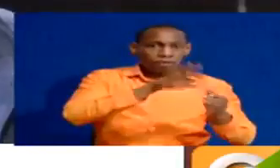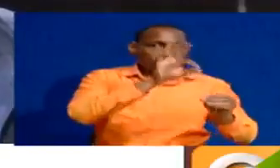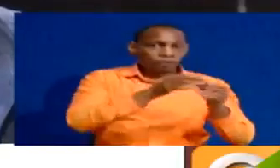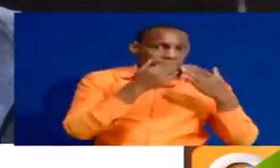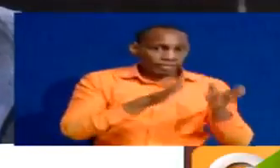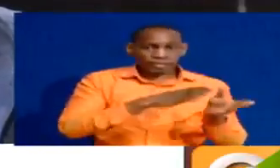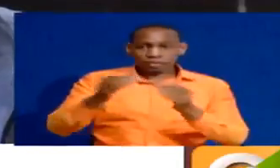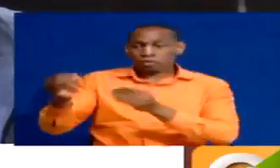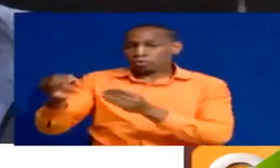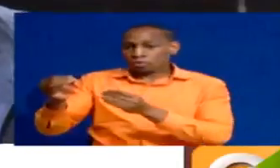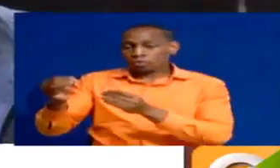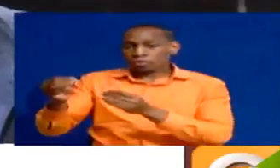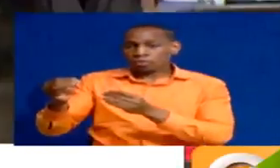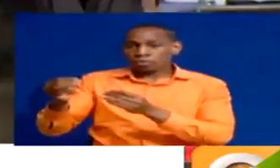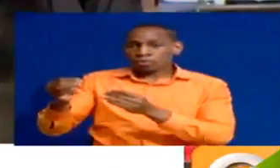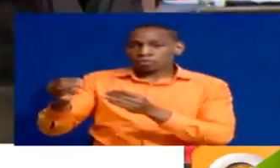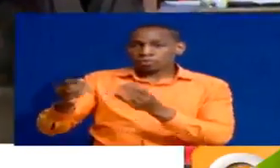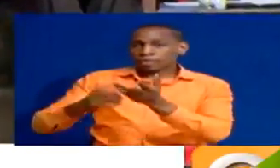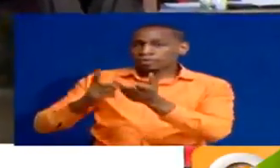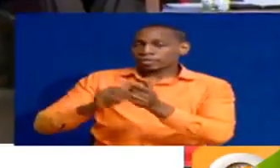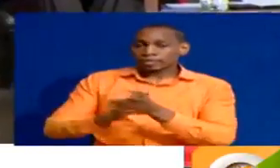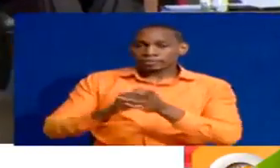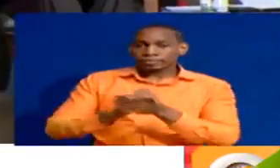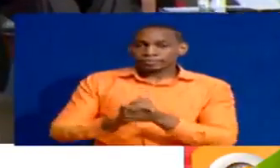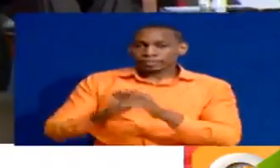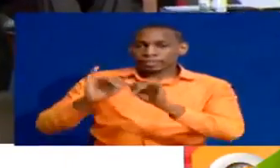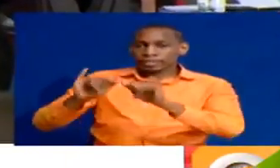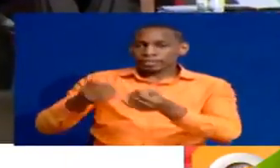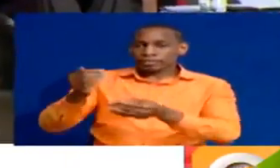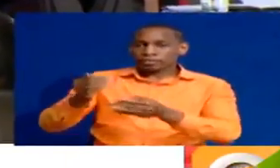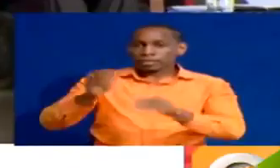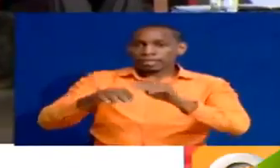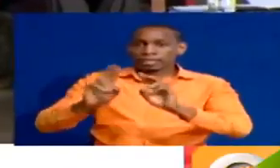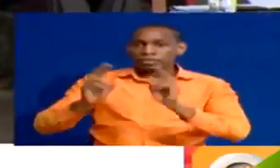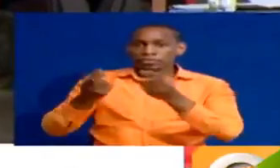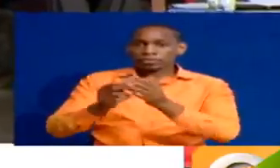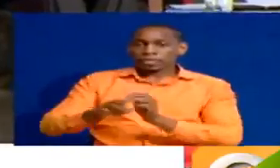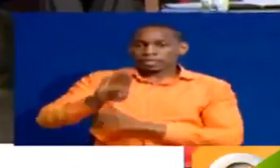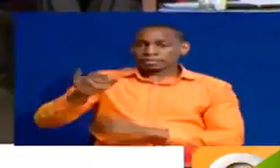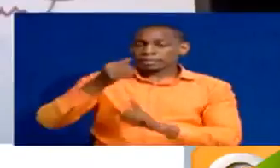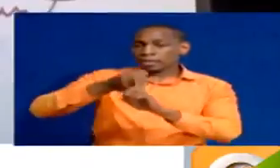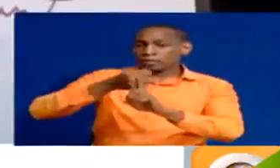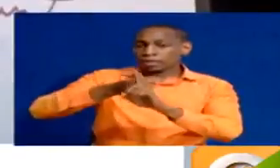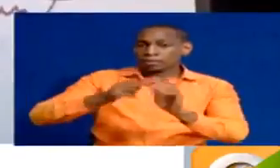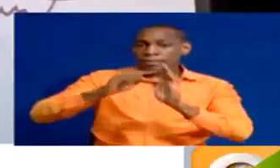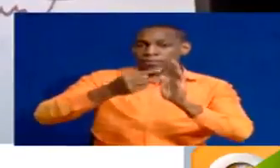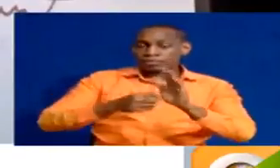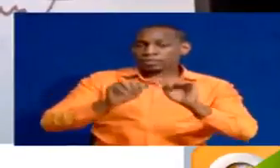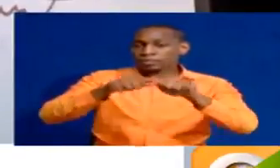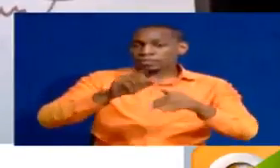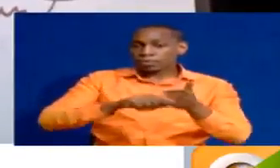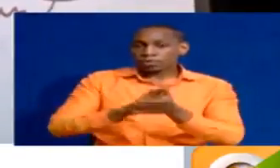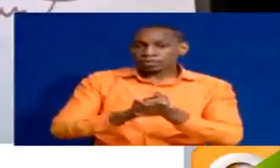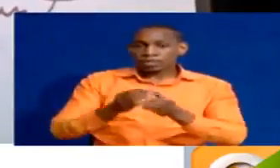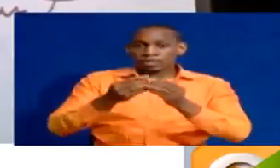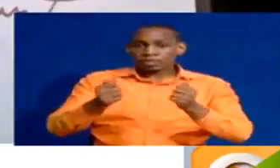station, vote and go home and count. The new electoral units have been one of the key BBI selling points, ostensibly